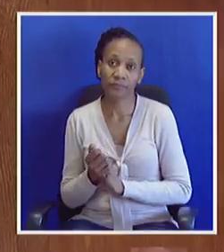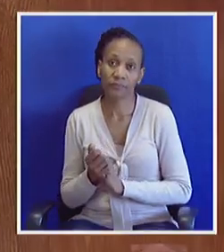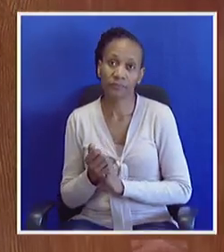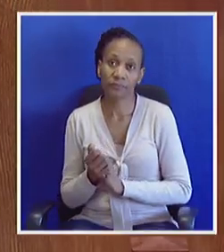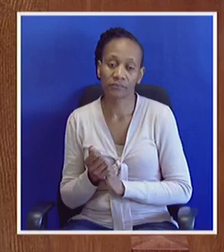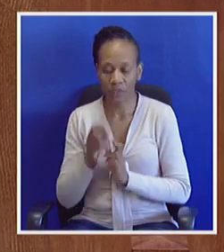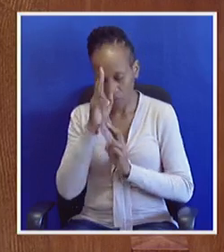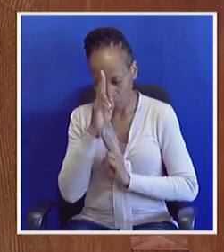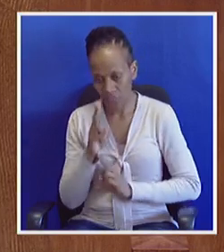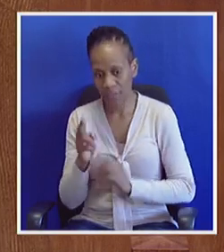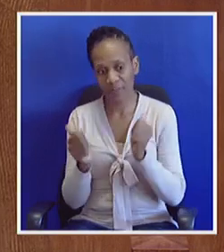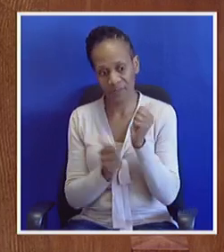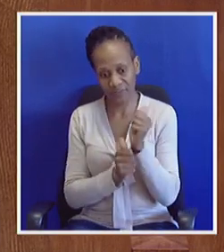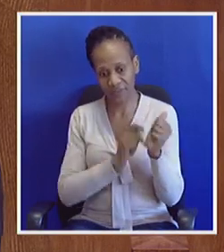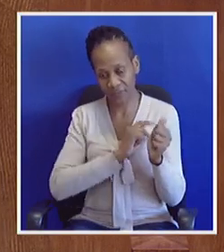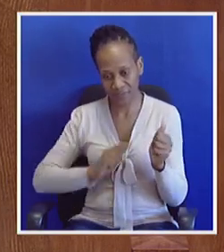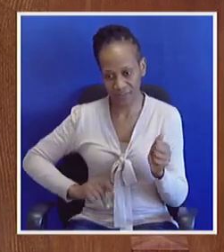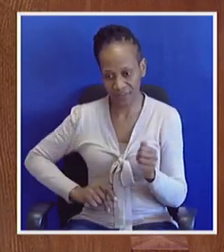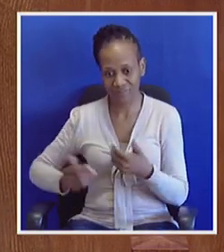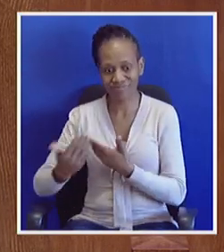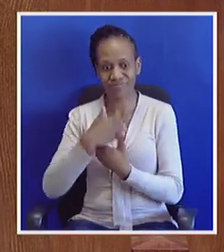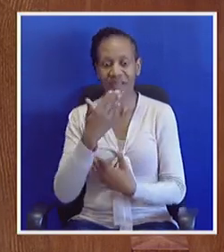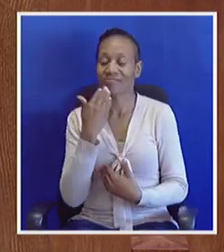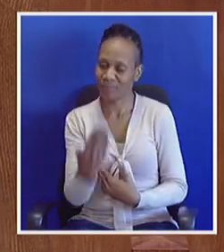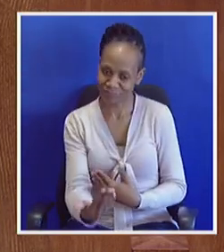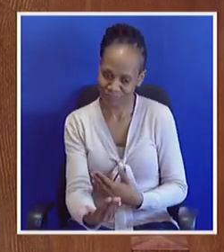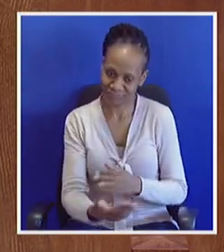Honorable Deputy President. Ngiyabonga.